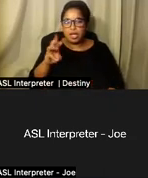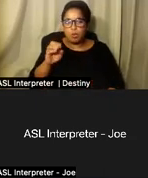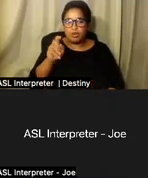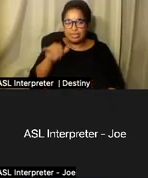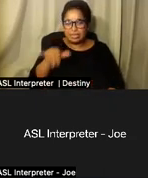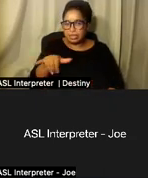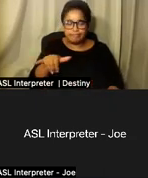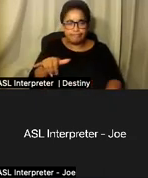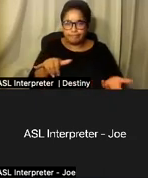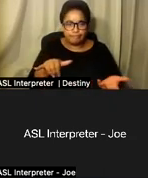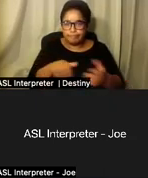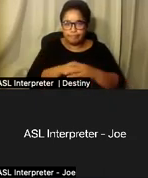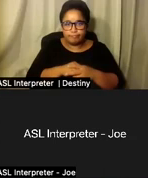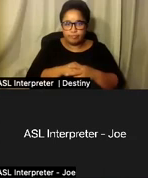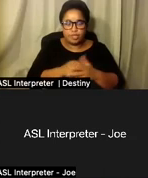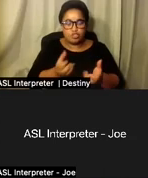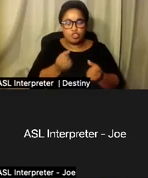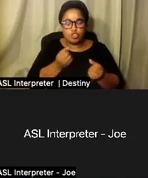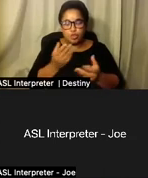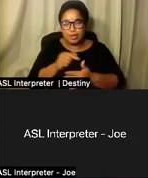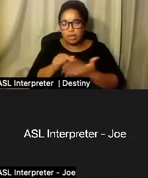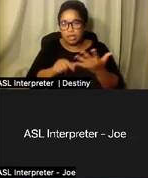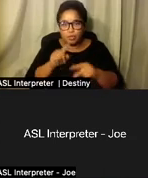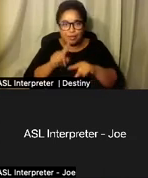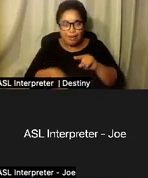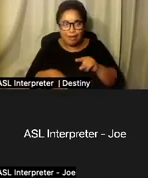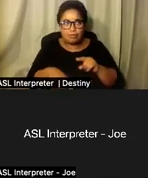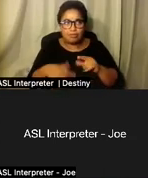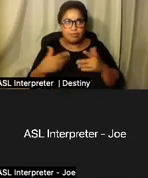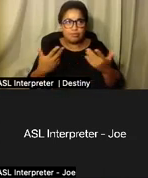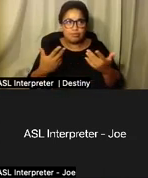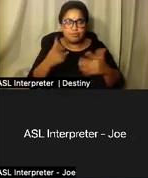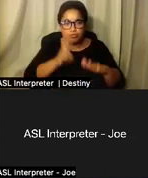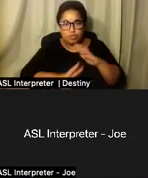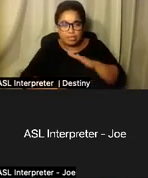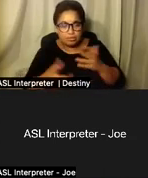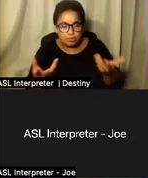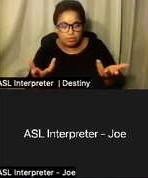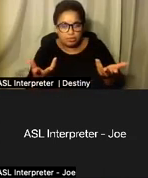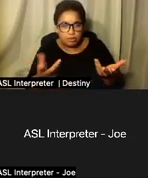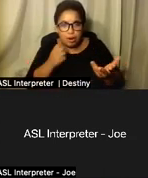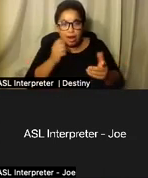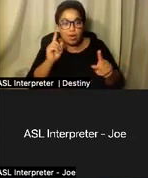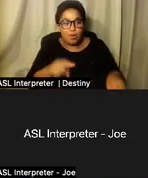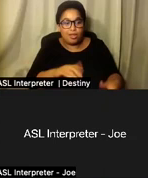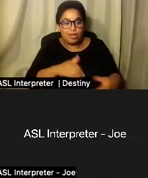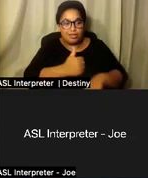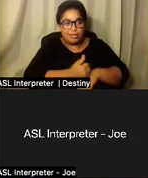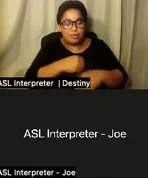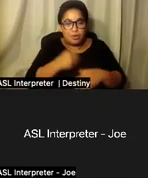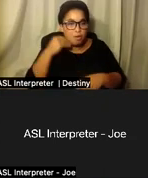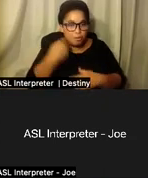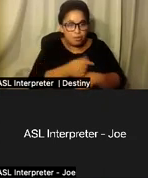this webinar. There's just too many factors that we can't foresee. We're not going out and actually installing this in your space and making